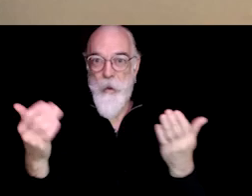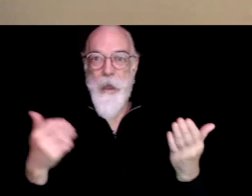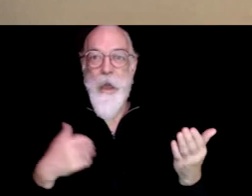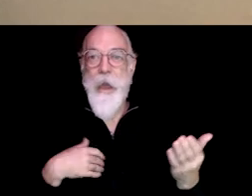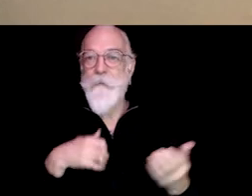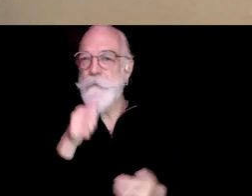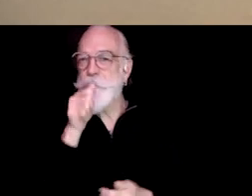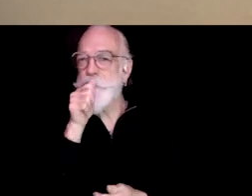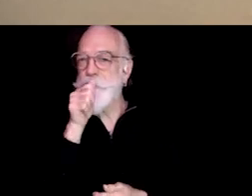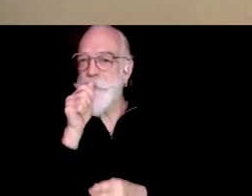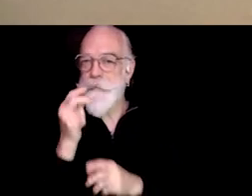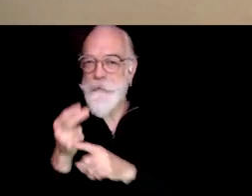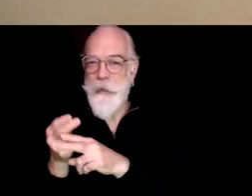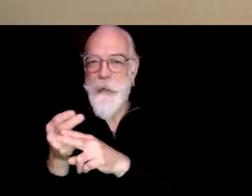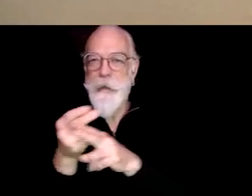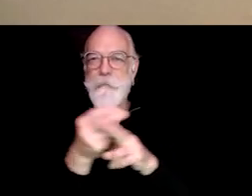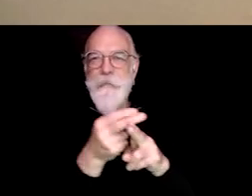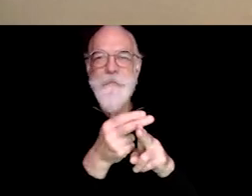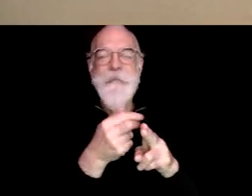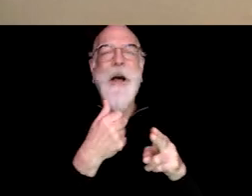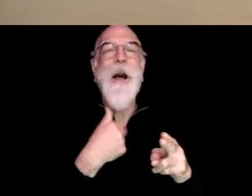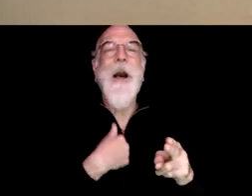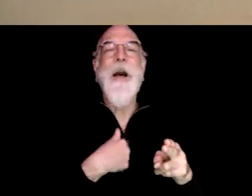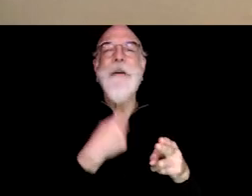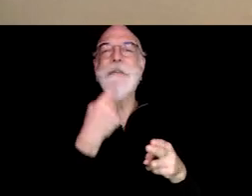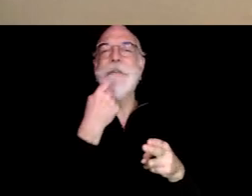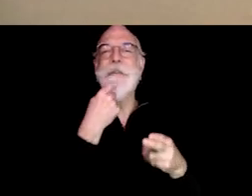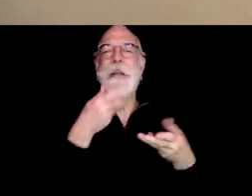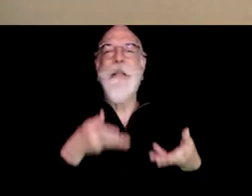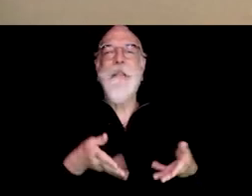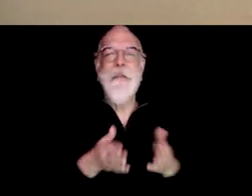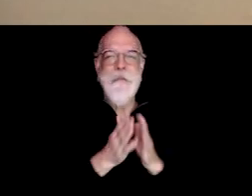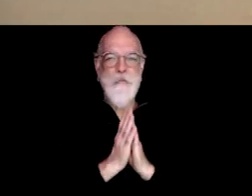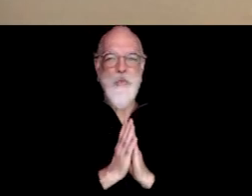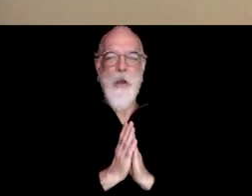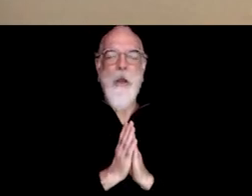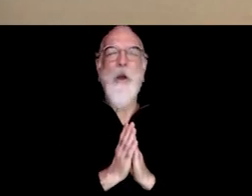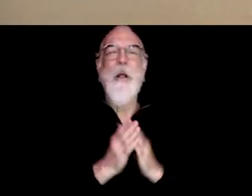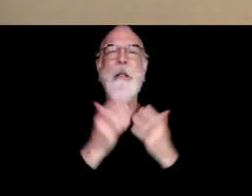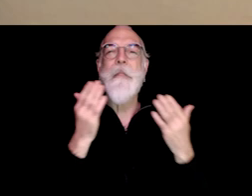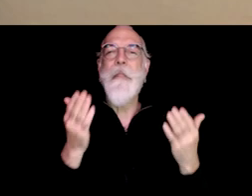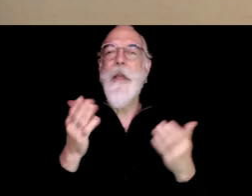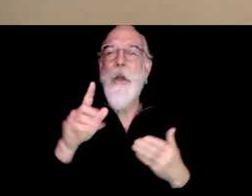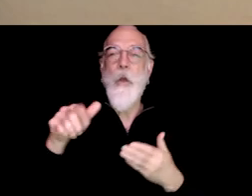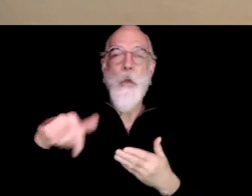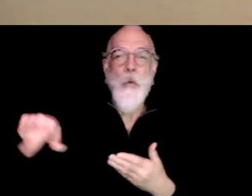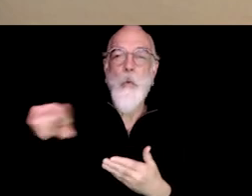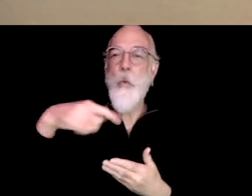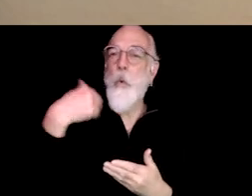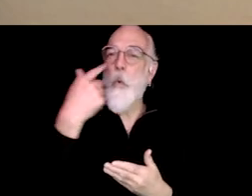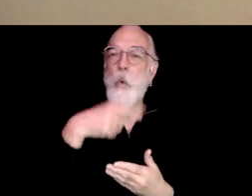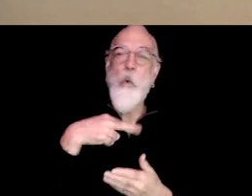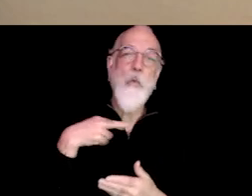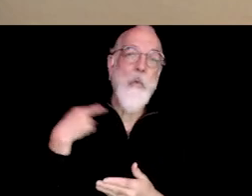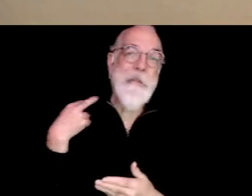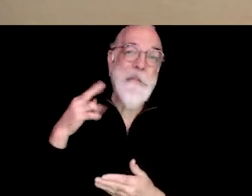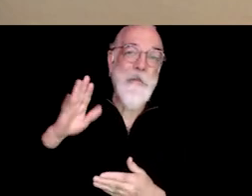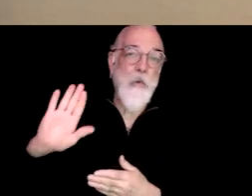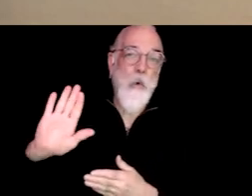prayer, thanking those who risk their lives for clean, sweet